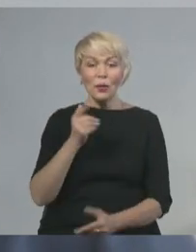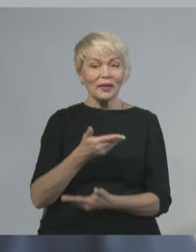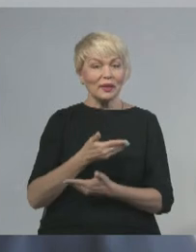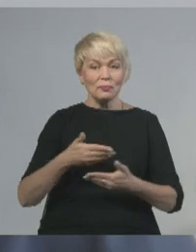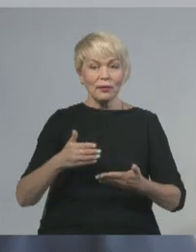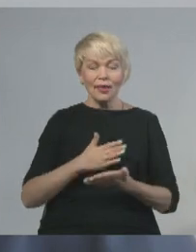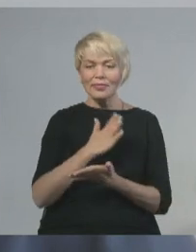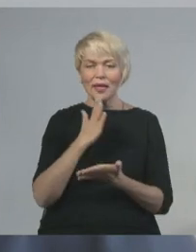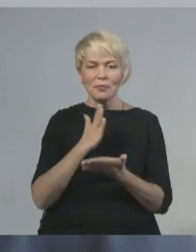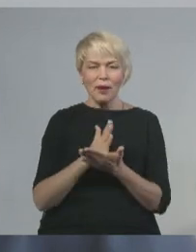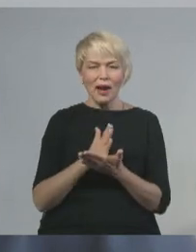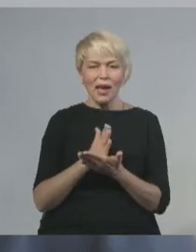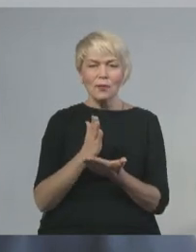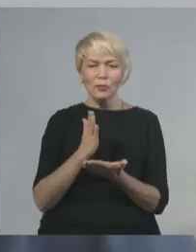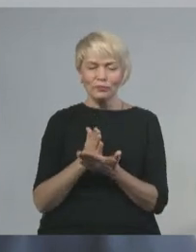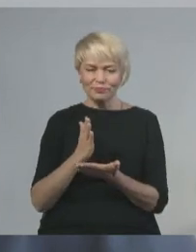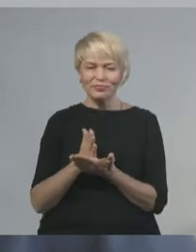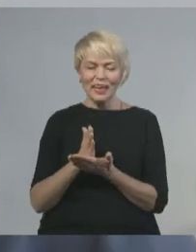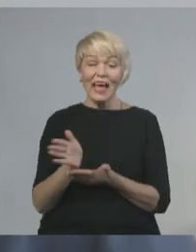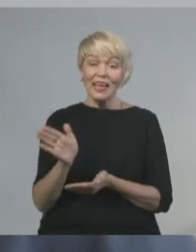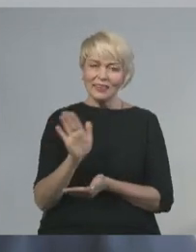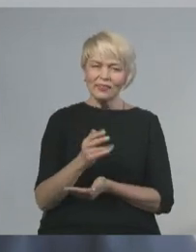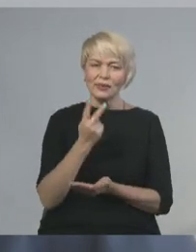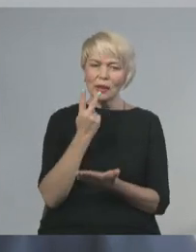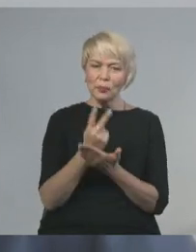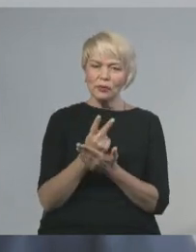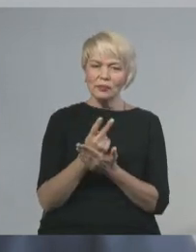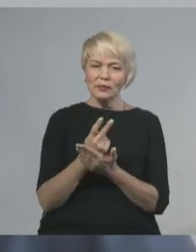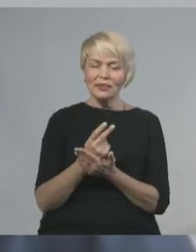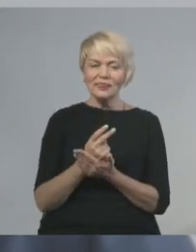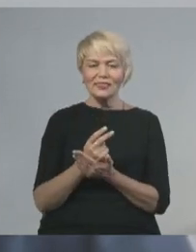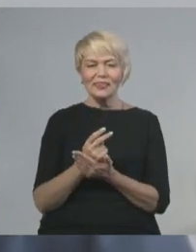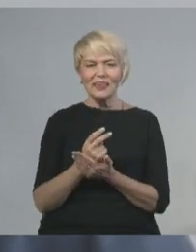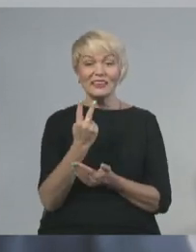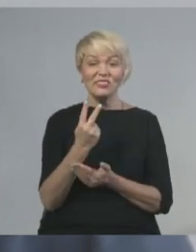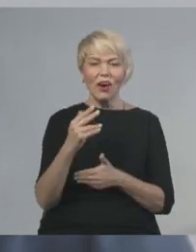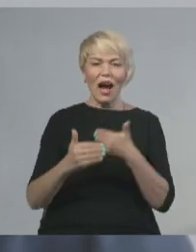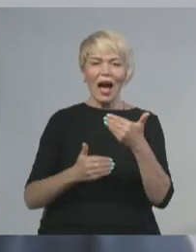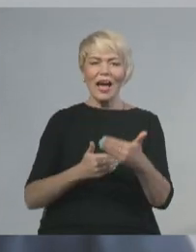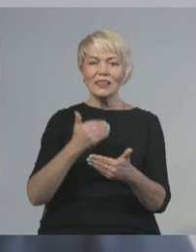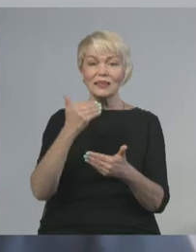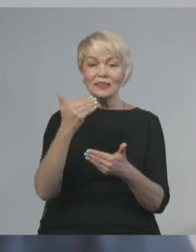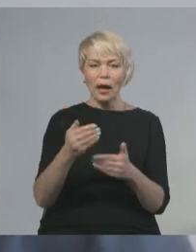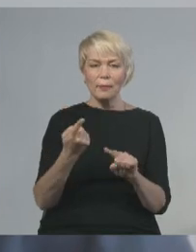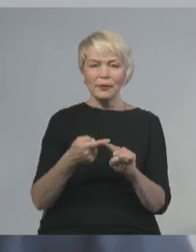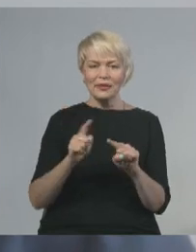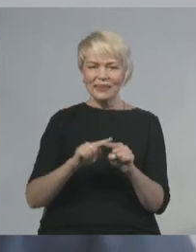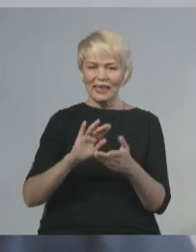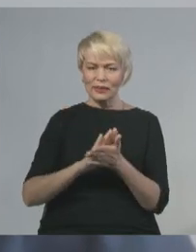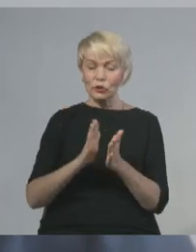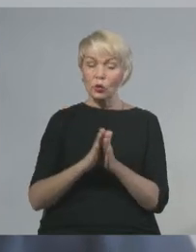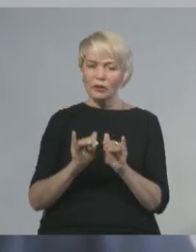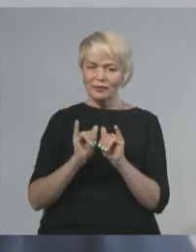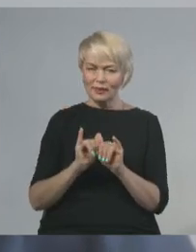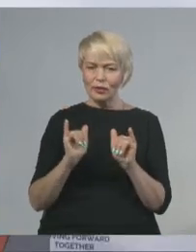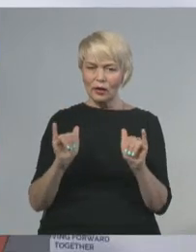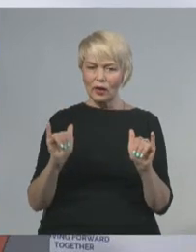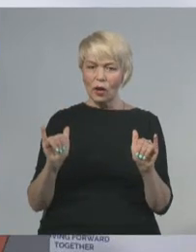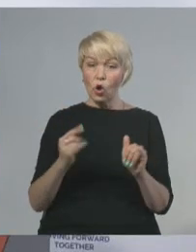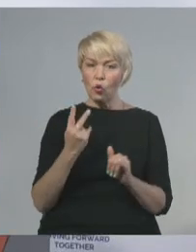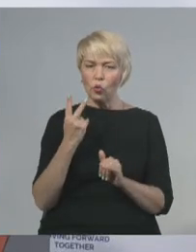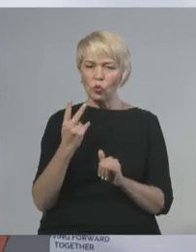um there were these two stages of the whole situation it was developing thank you adele let me